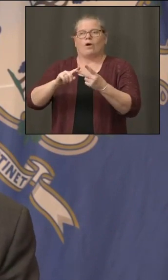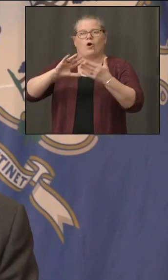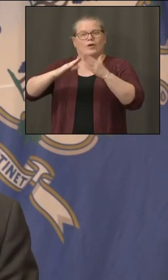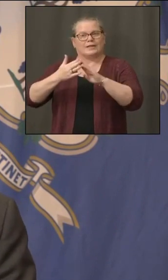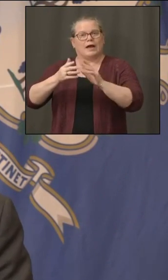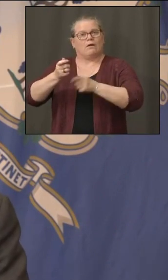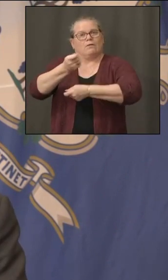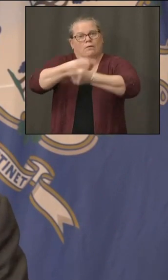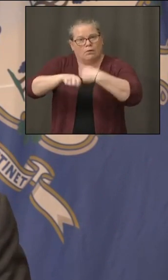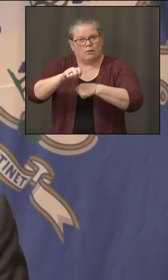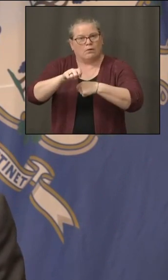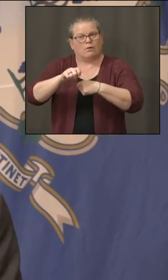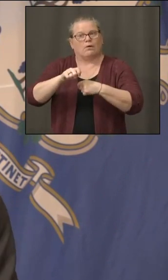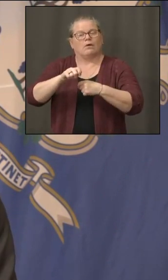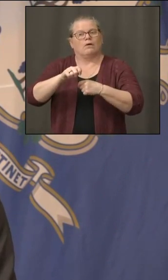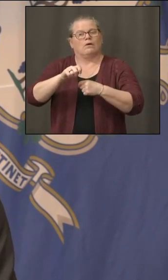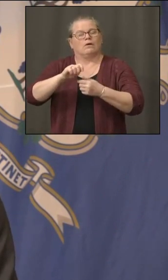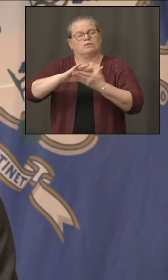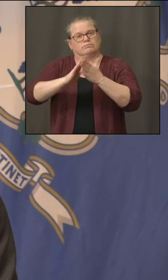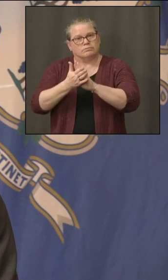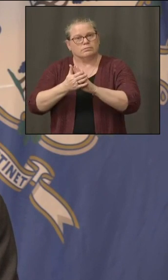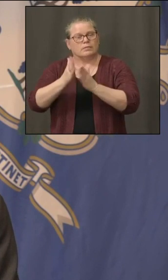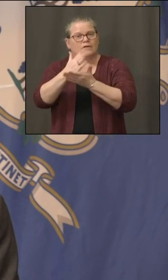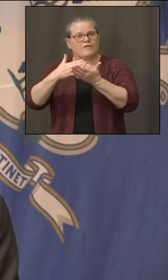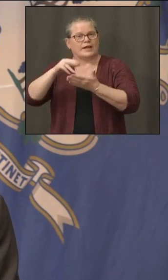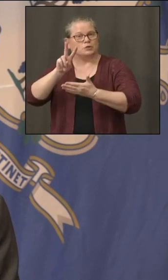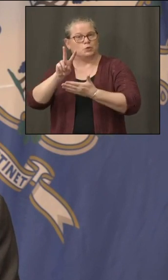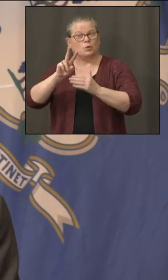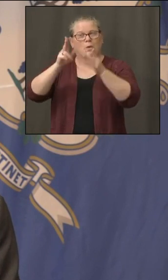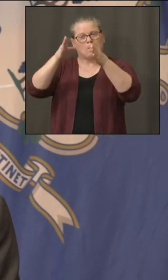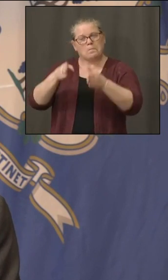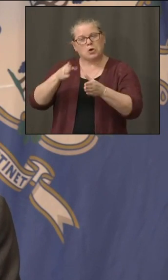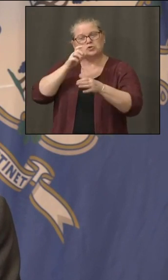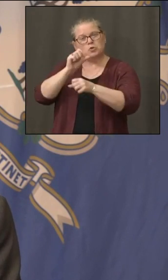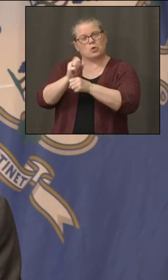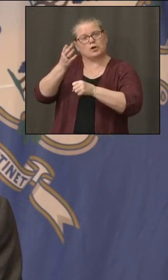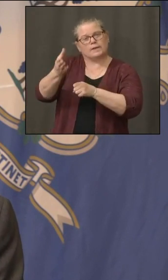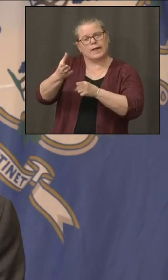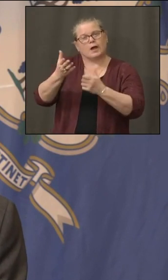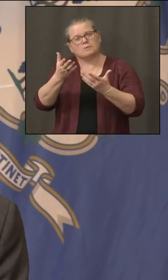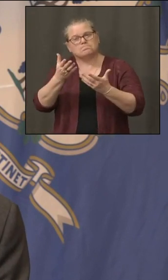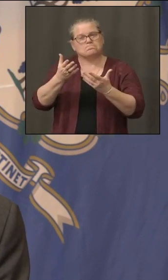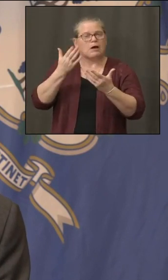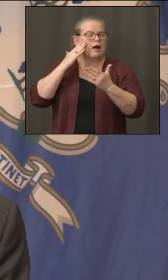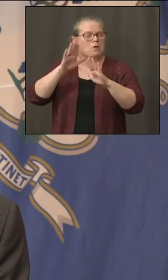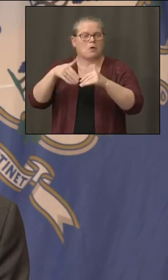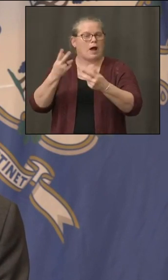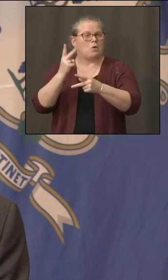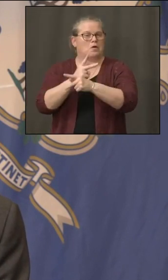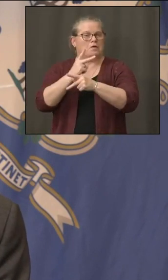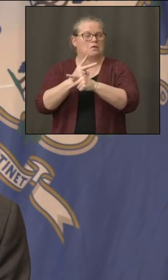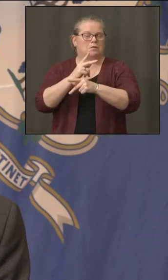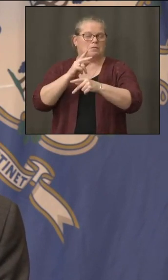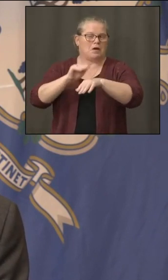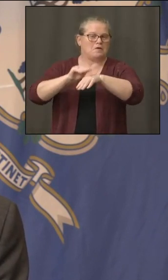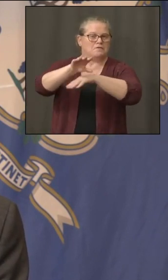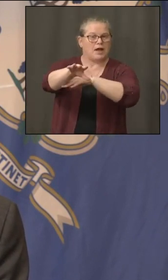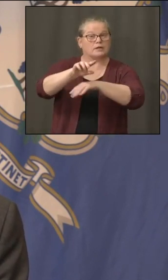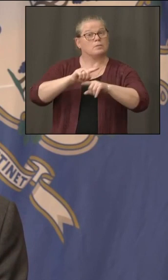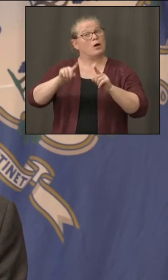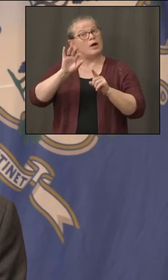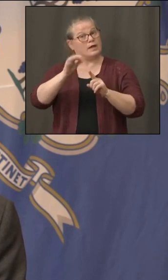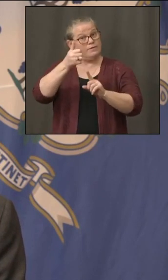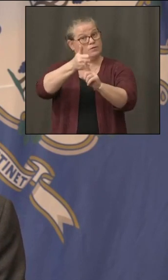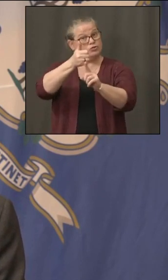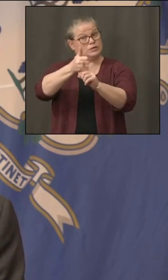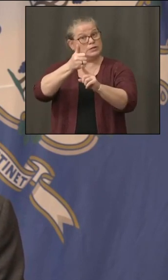how it would impact somebody who works. But if you're saying, if you're in a red alert town, even if you're just working there, you should be as cautious